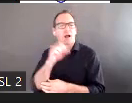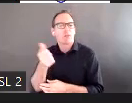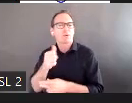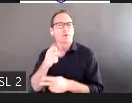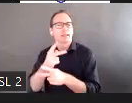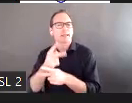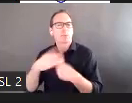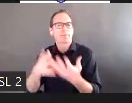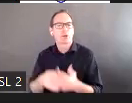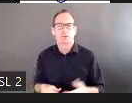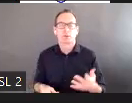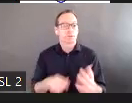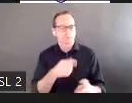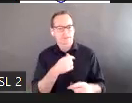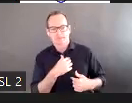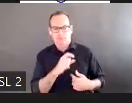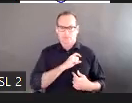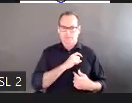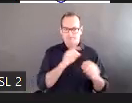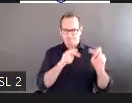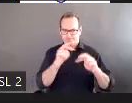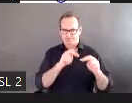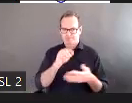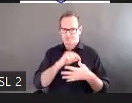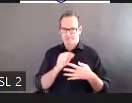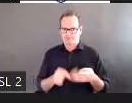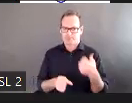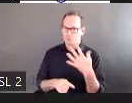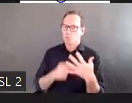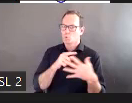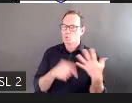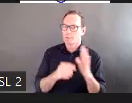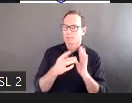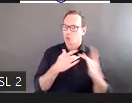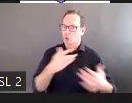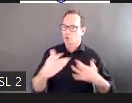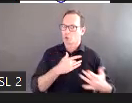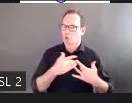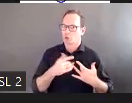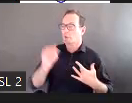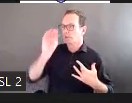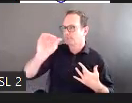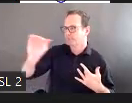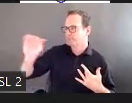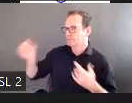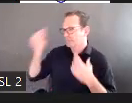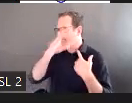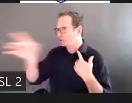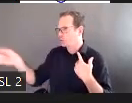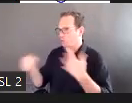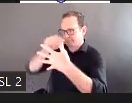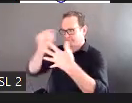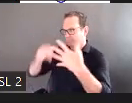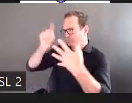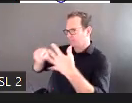the stakeholders know of the concerns raised. Those stakeholders are often ones who make referrals to us. Sometimes, remember,